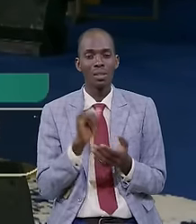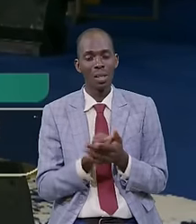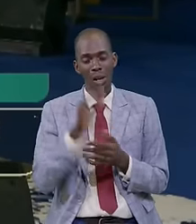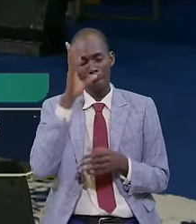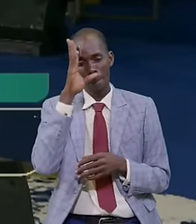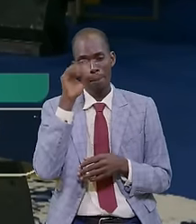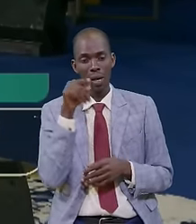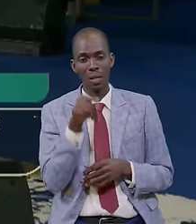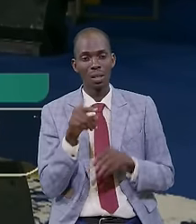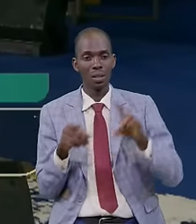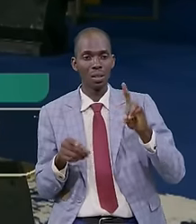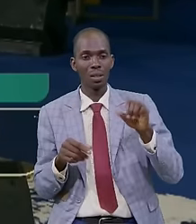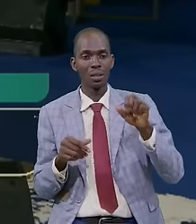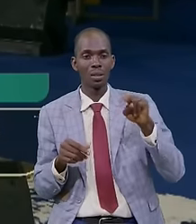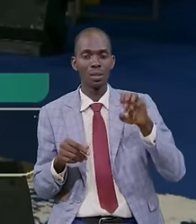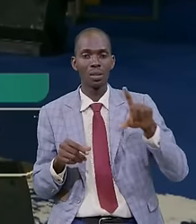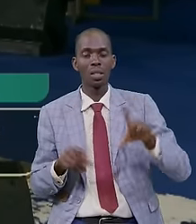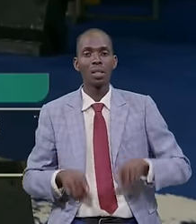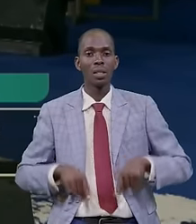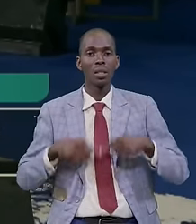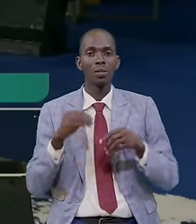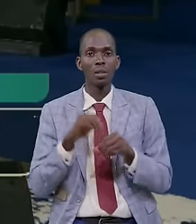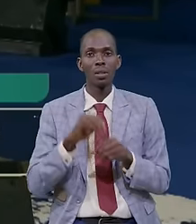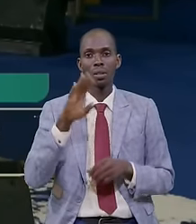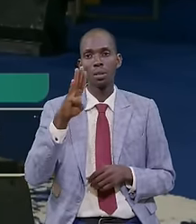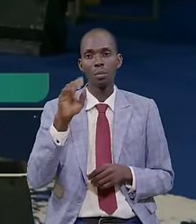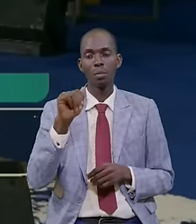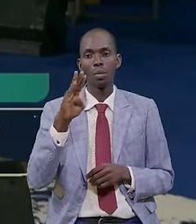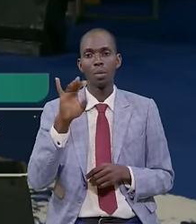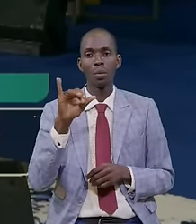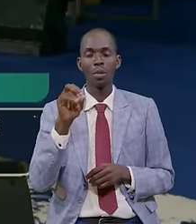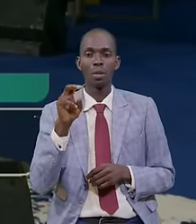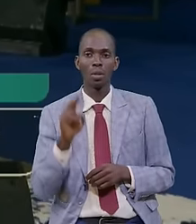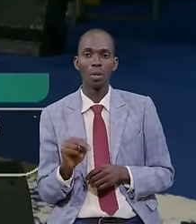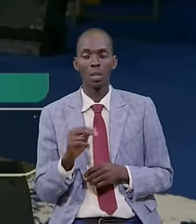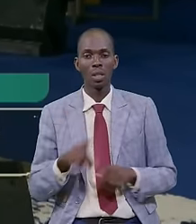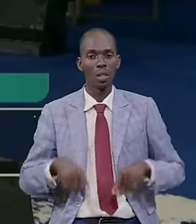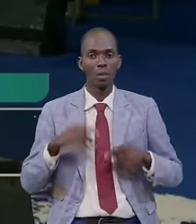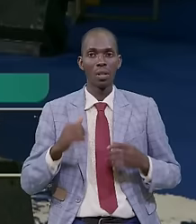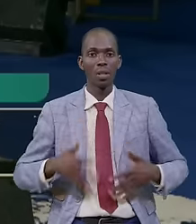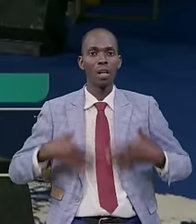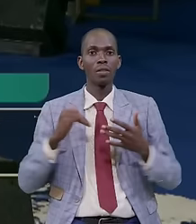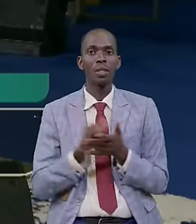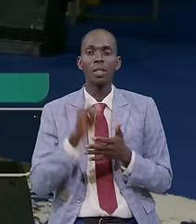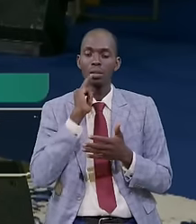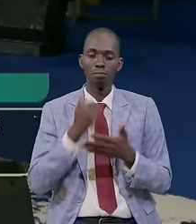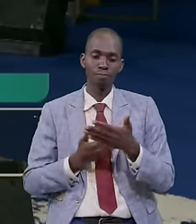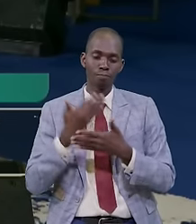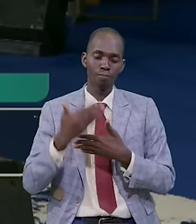lived in Babylon, and he lived a life that went beyond